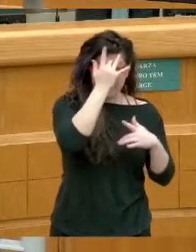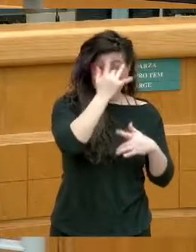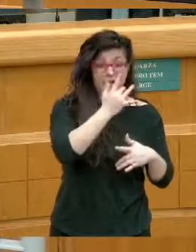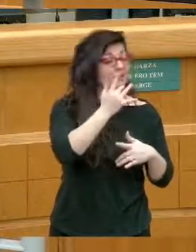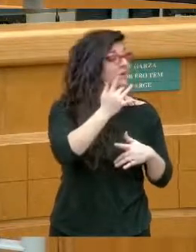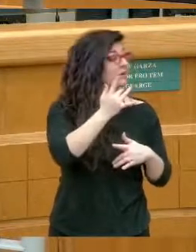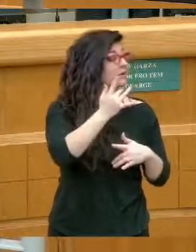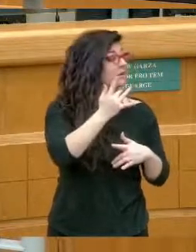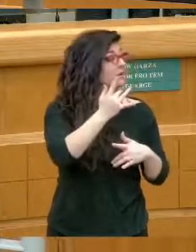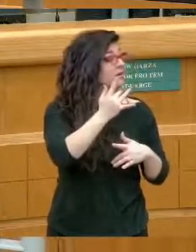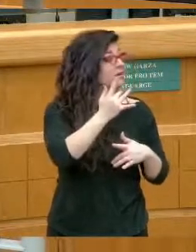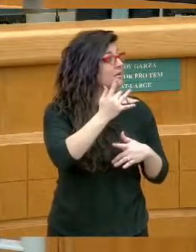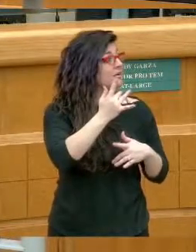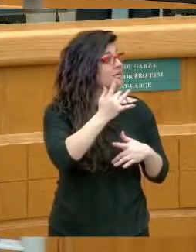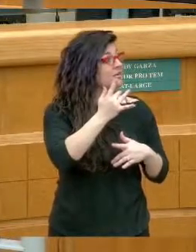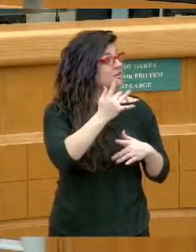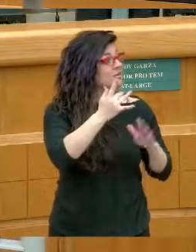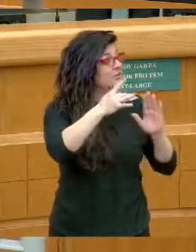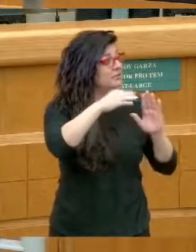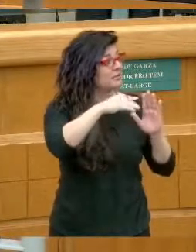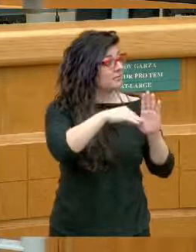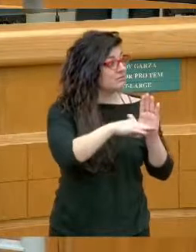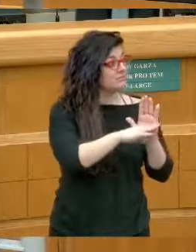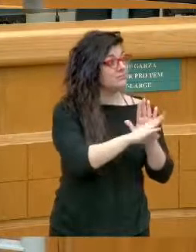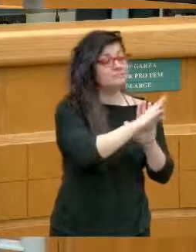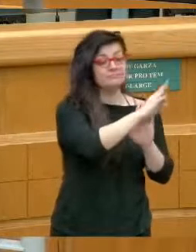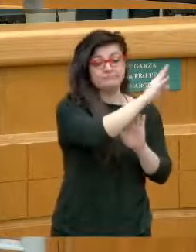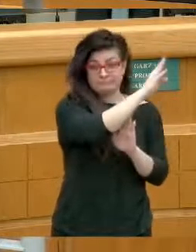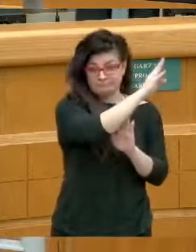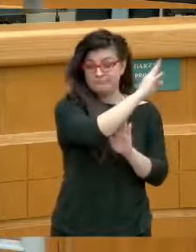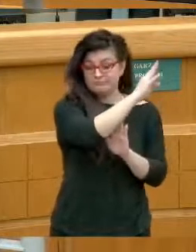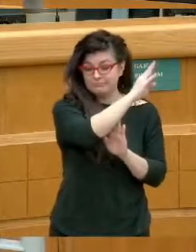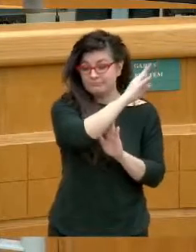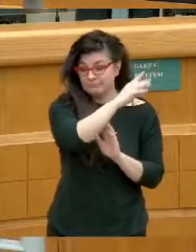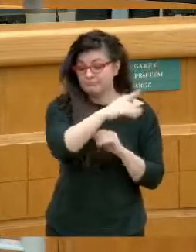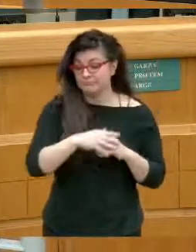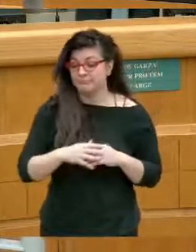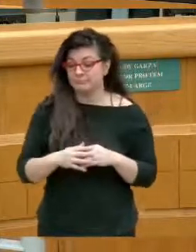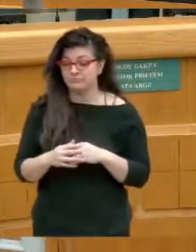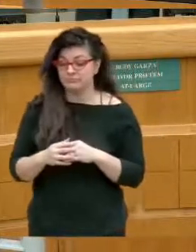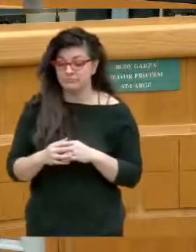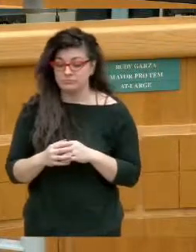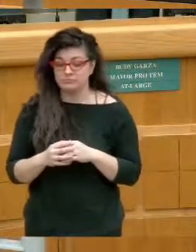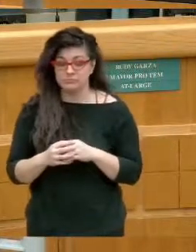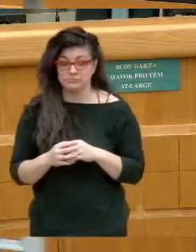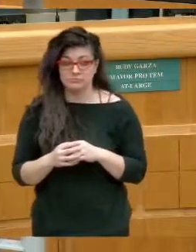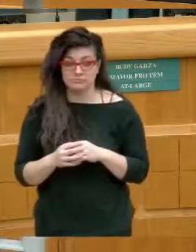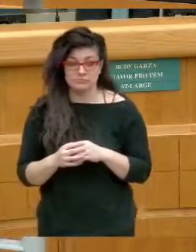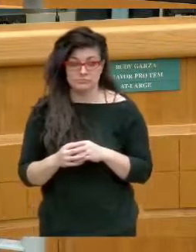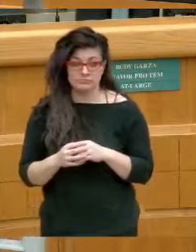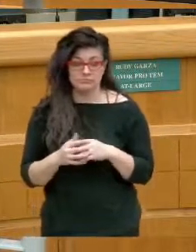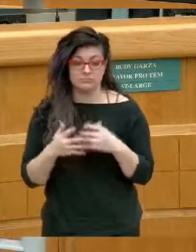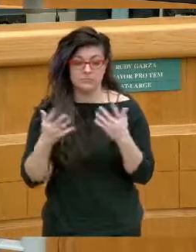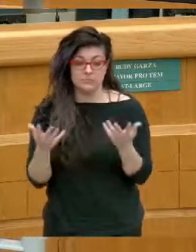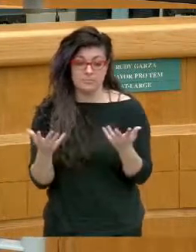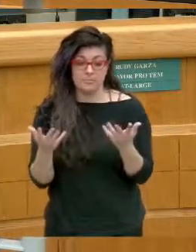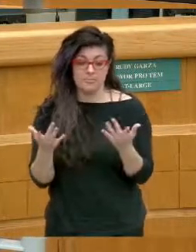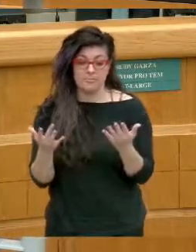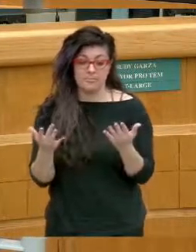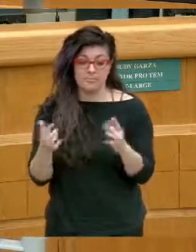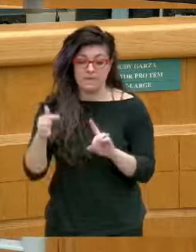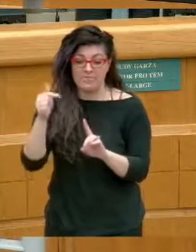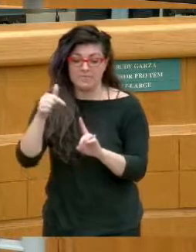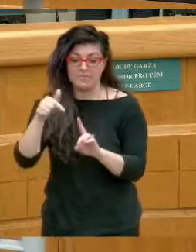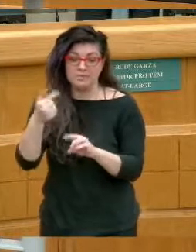in our smoother line fit to the case count data in the coastal Bend area. So this is